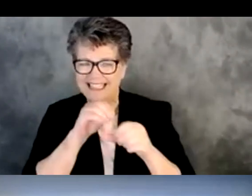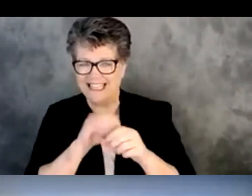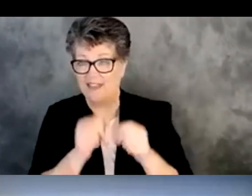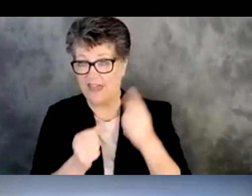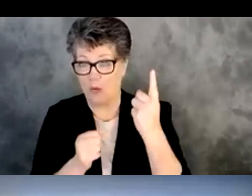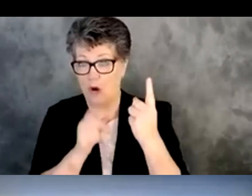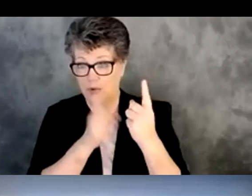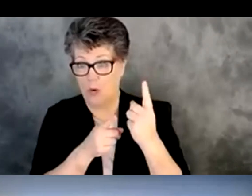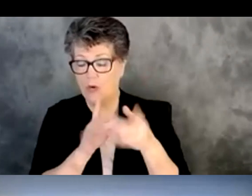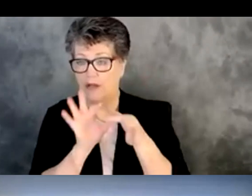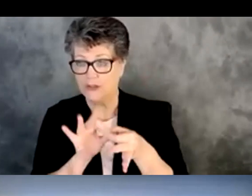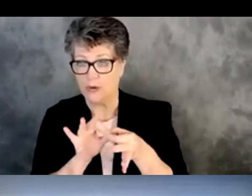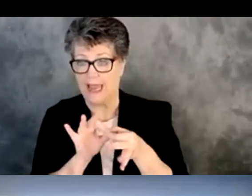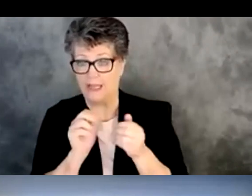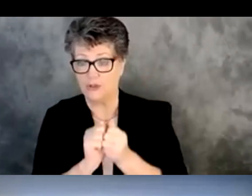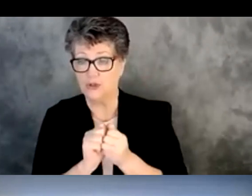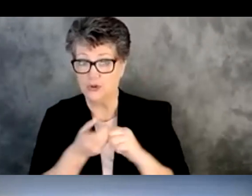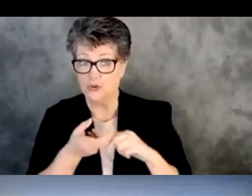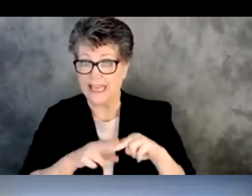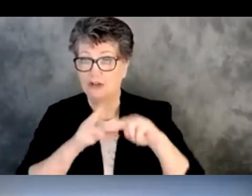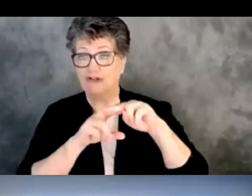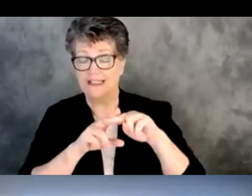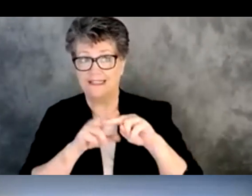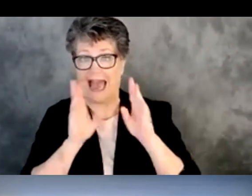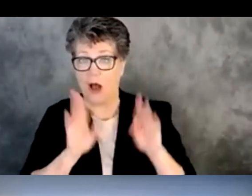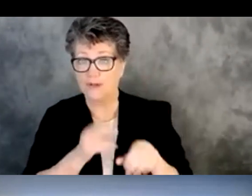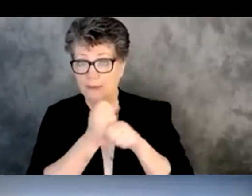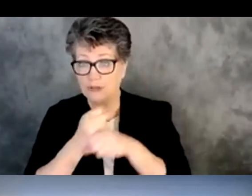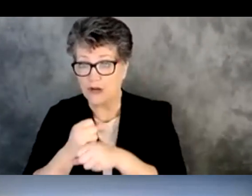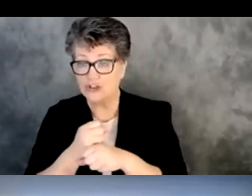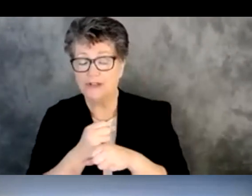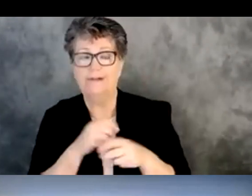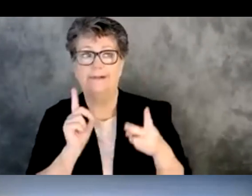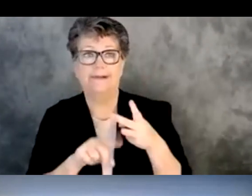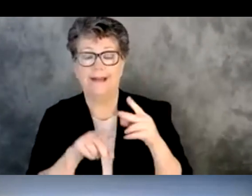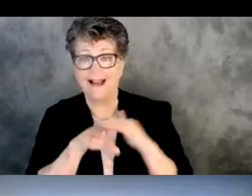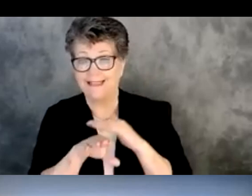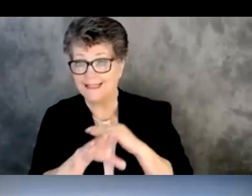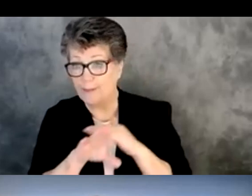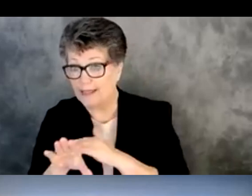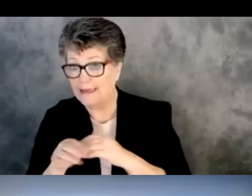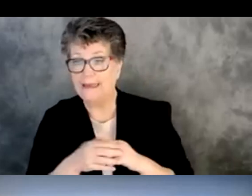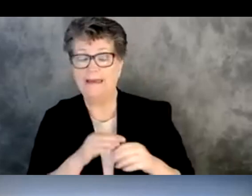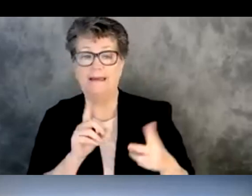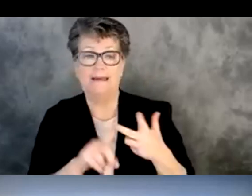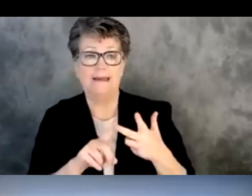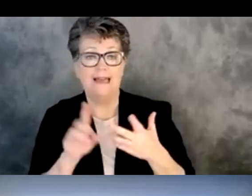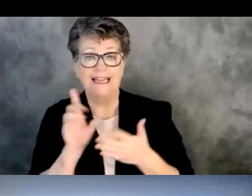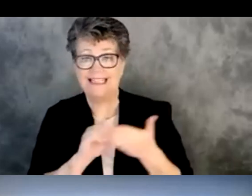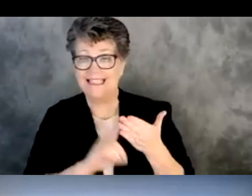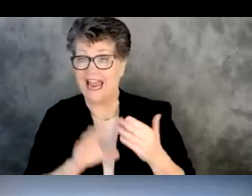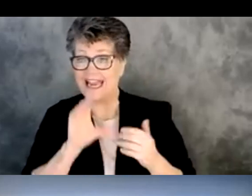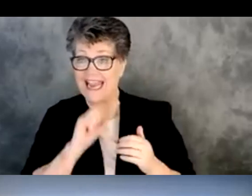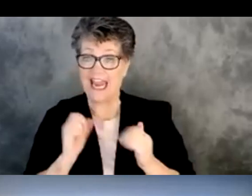goal that relate to increased housing production, increased accessibility, designing